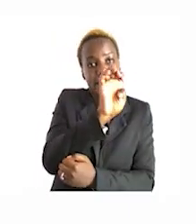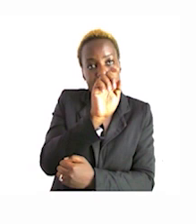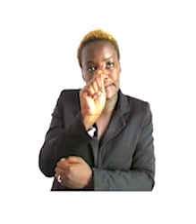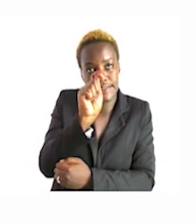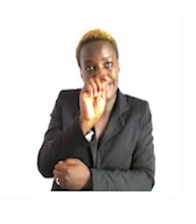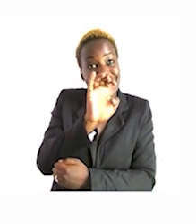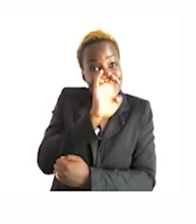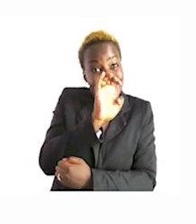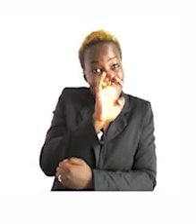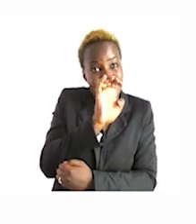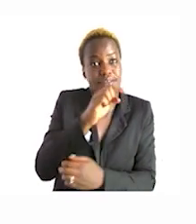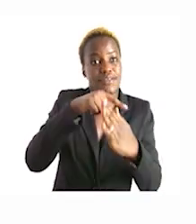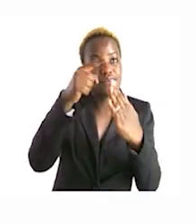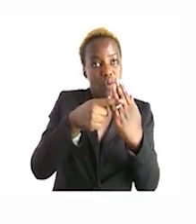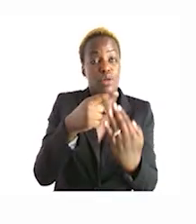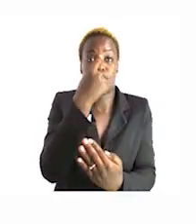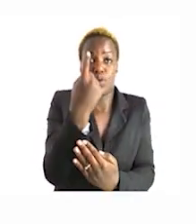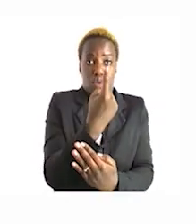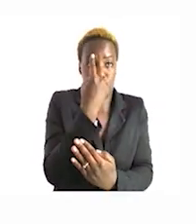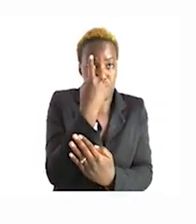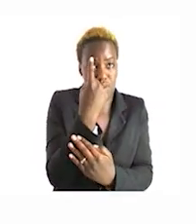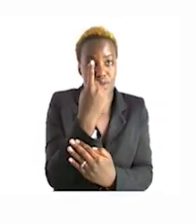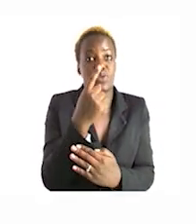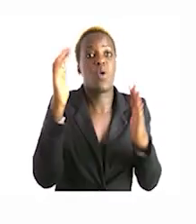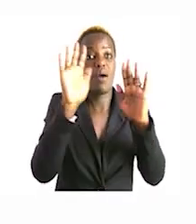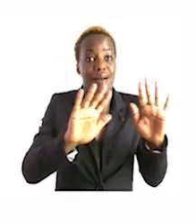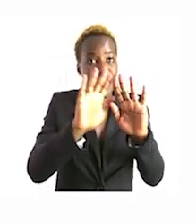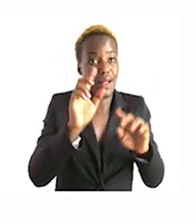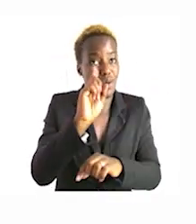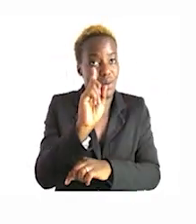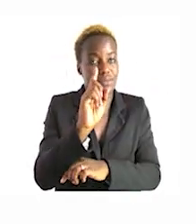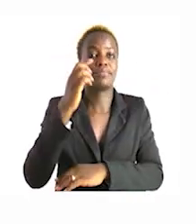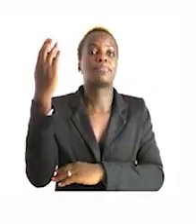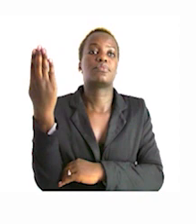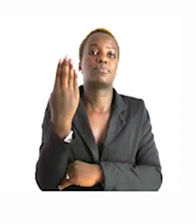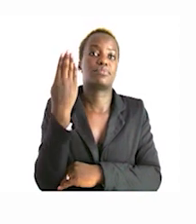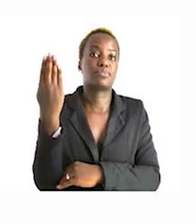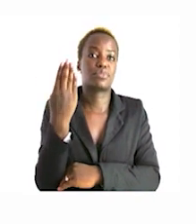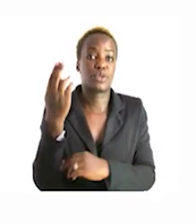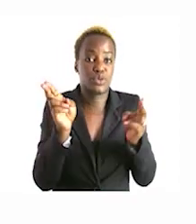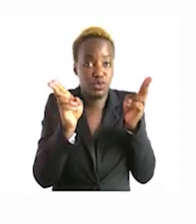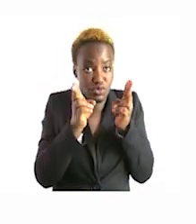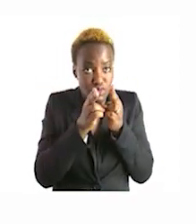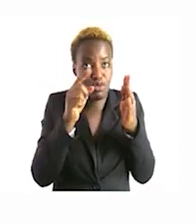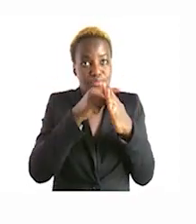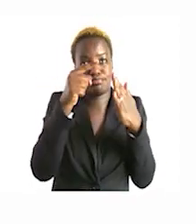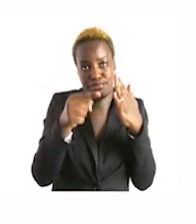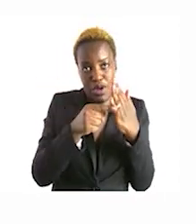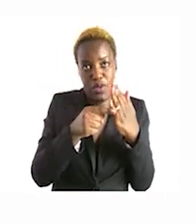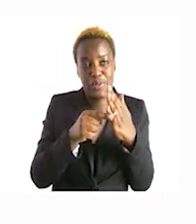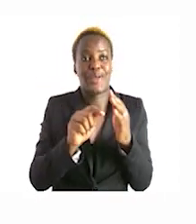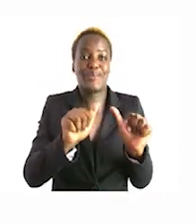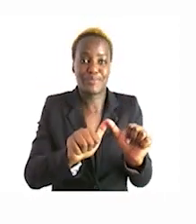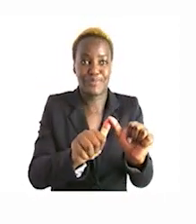I would like for you to do the rest of the vowel sounds accordingly. Follow your instructions and then you color